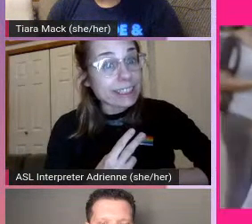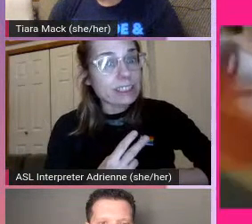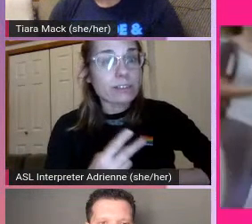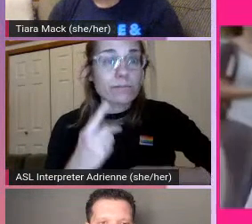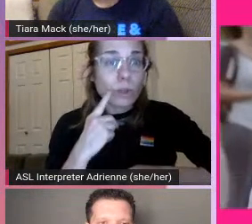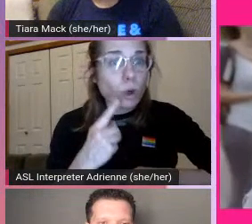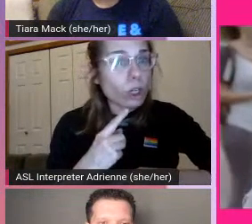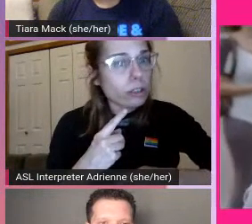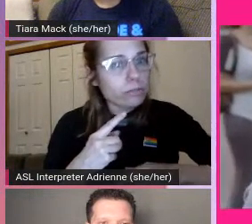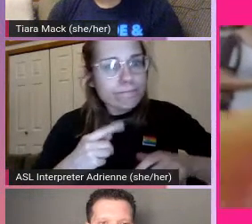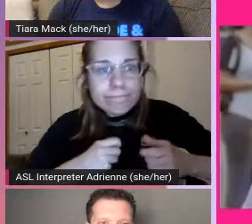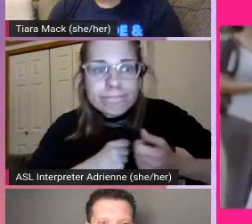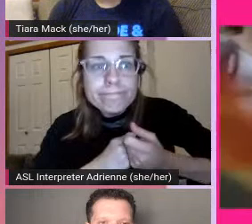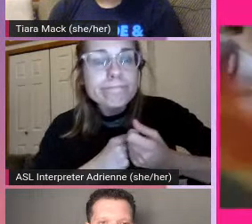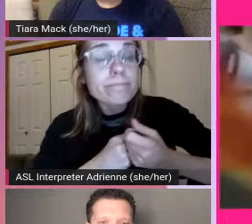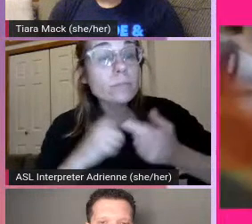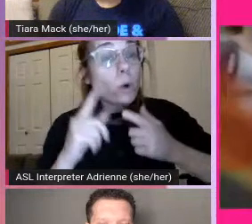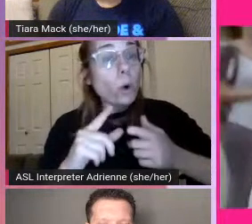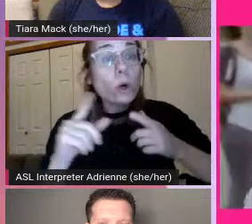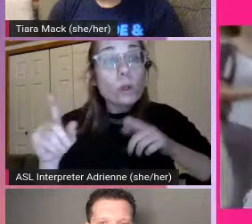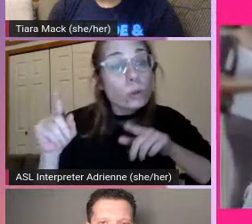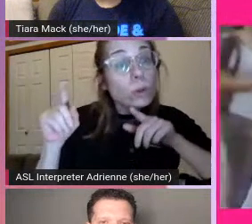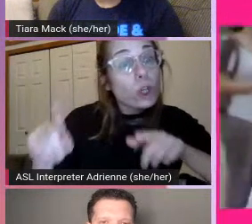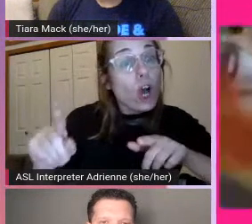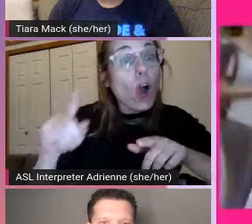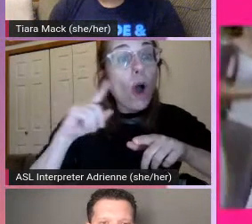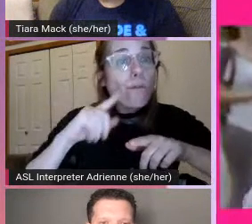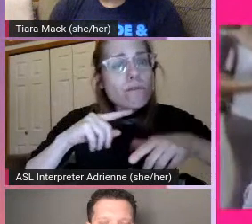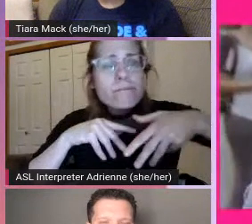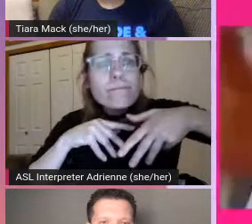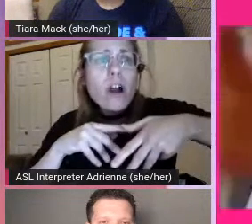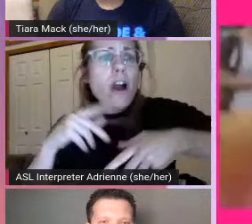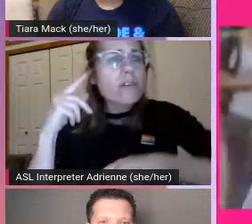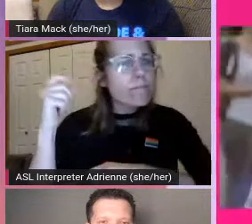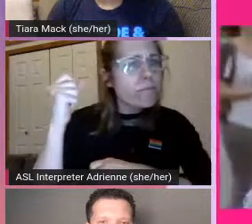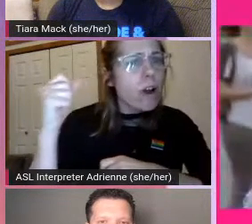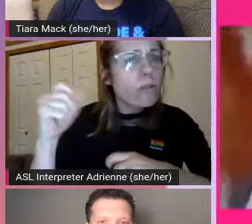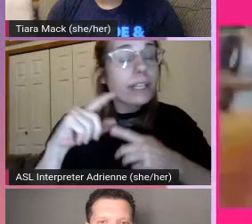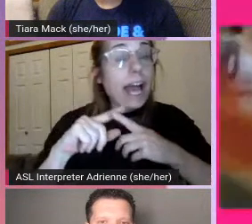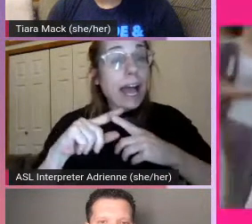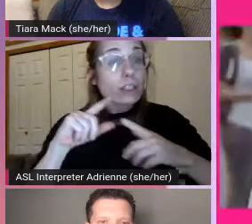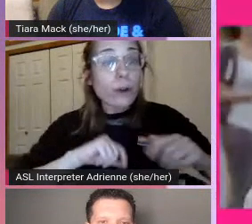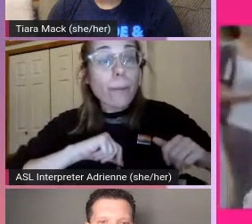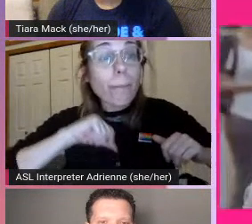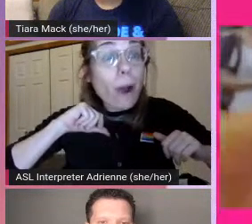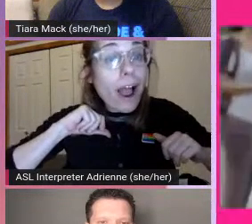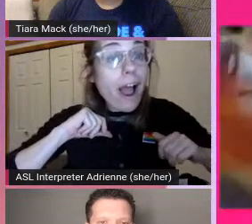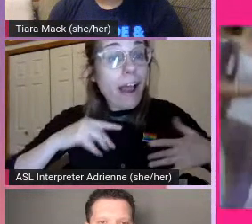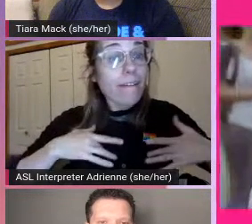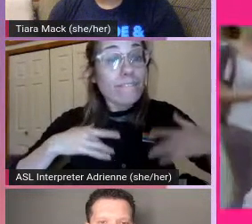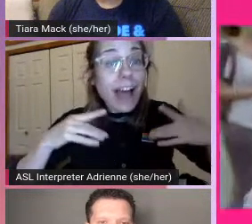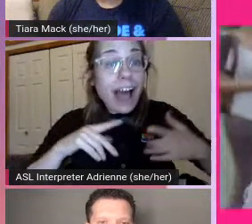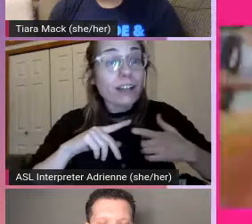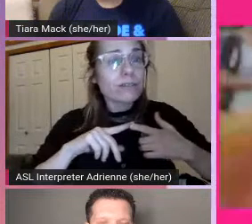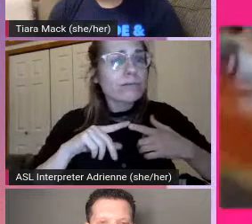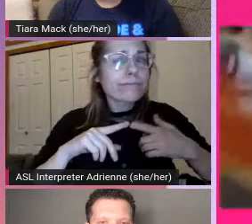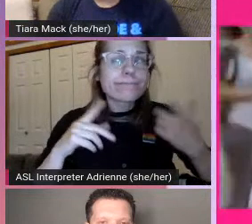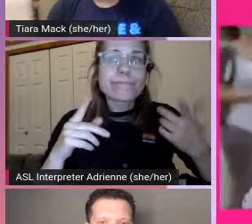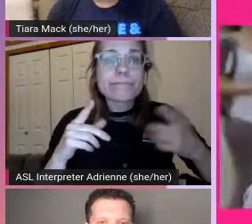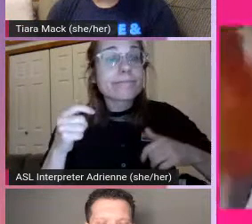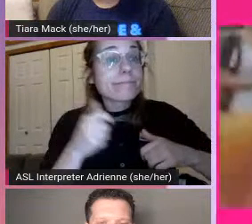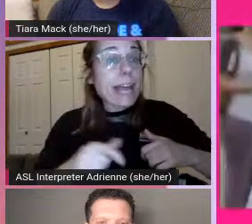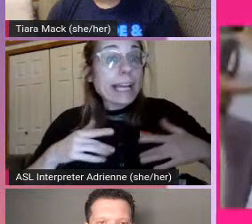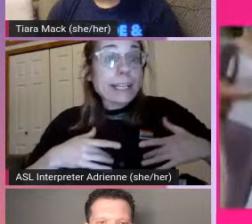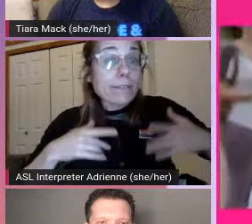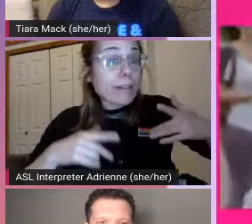Attending a rally is another example. Going to a pride event, advocating for the rights for the